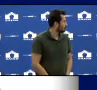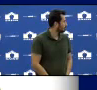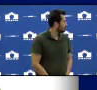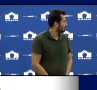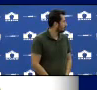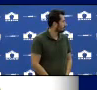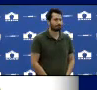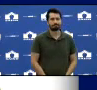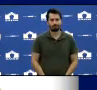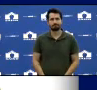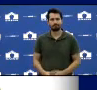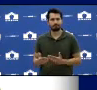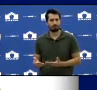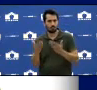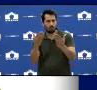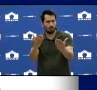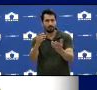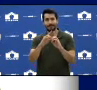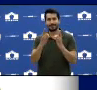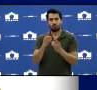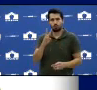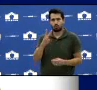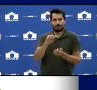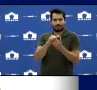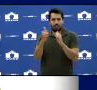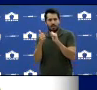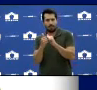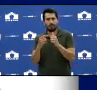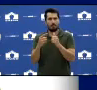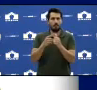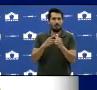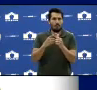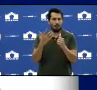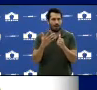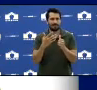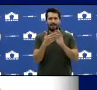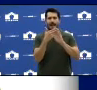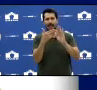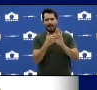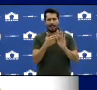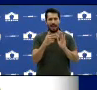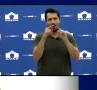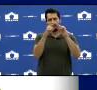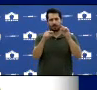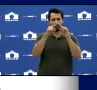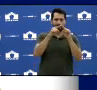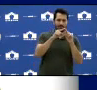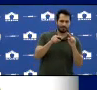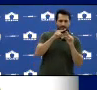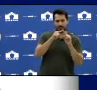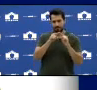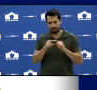So here's some proposed changes from District 2. As you can see, the primary changes are highlighted here to the west.